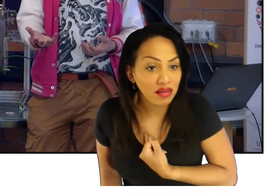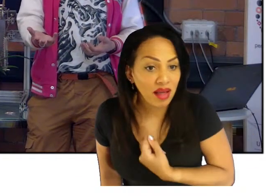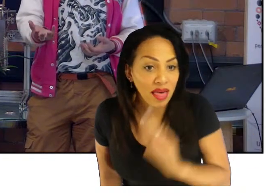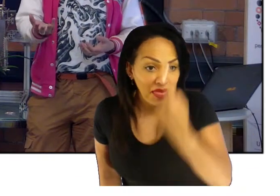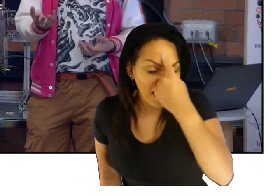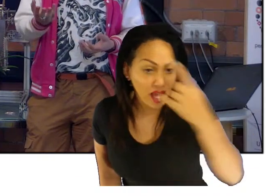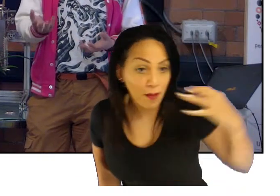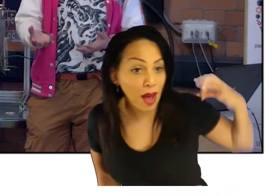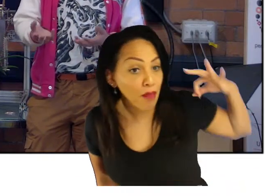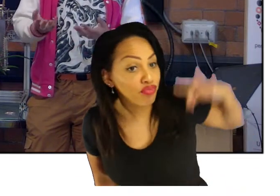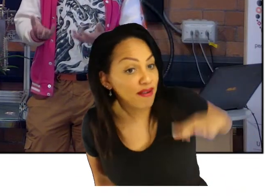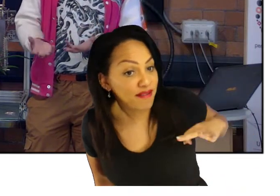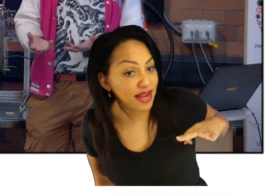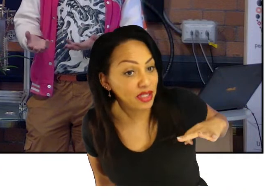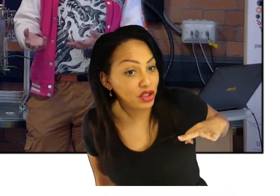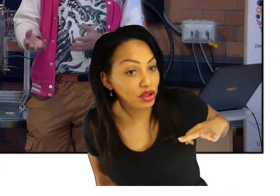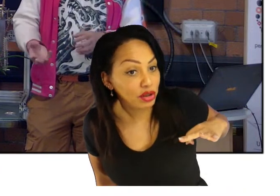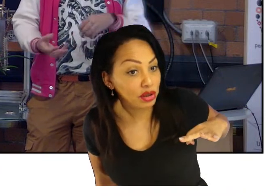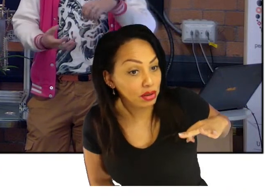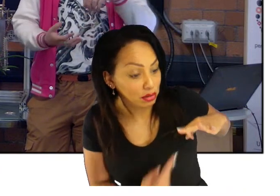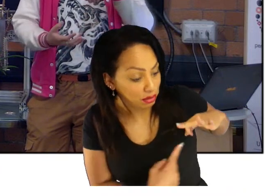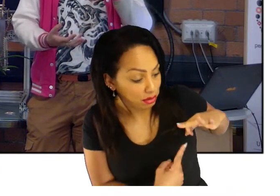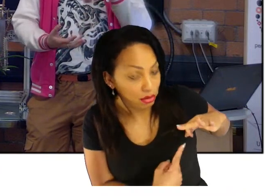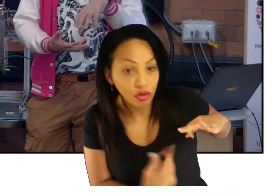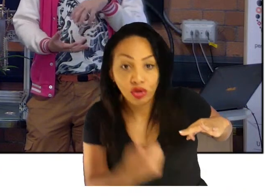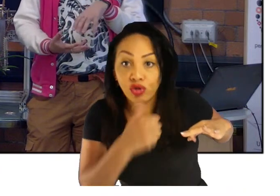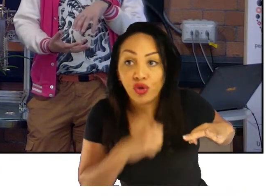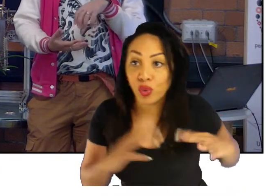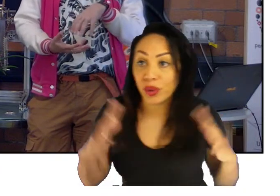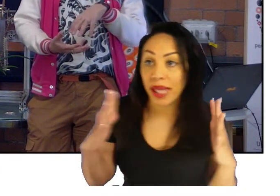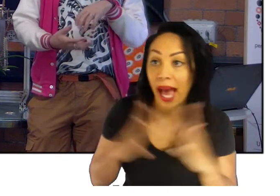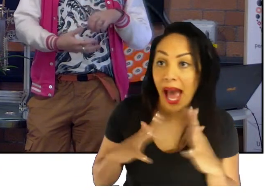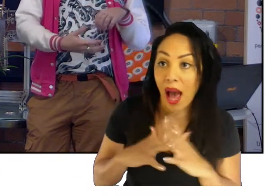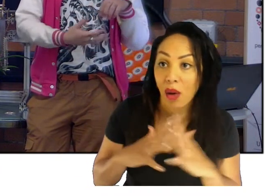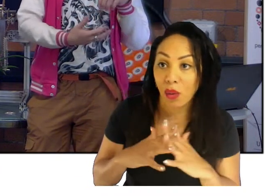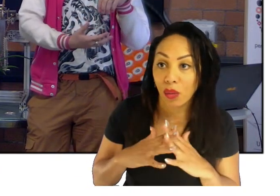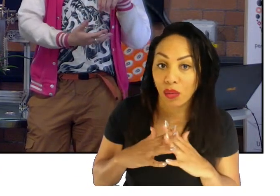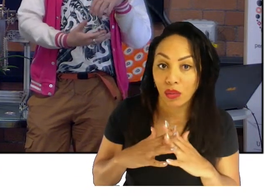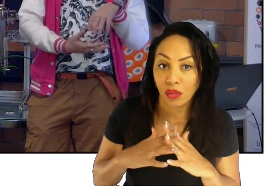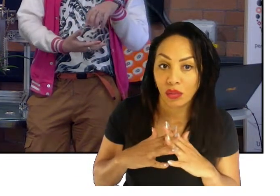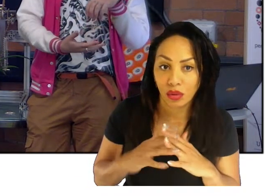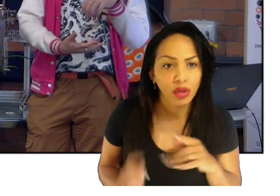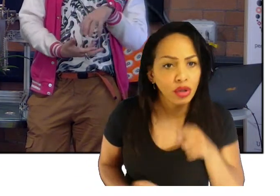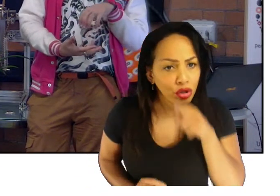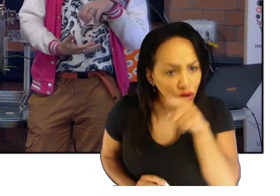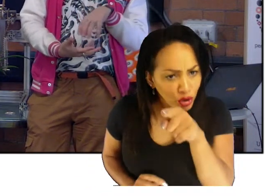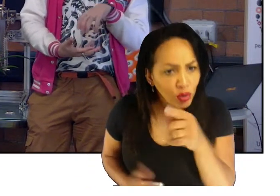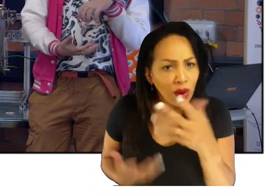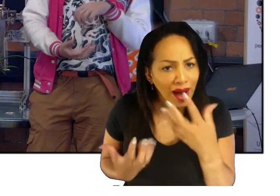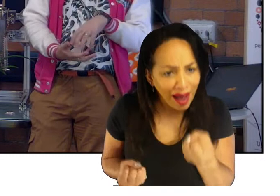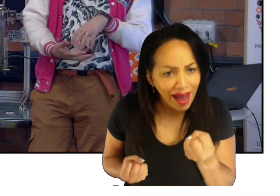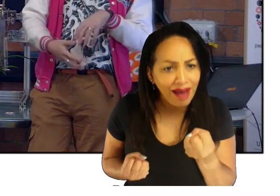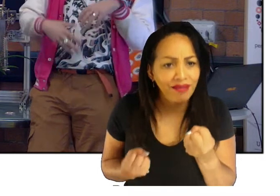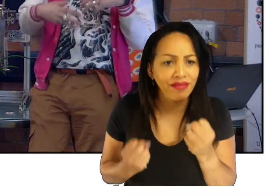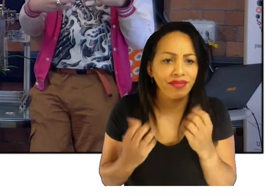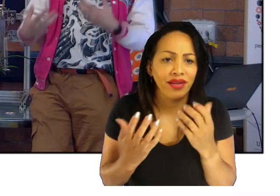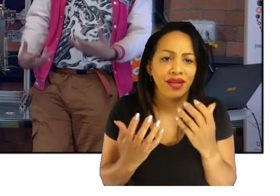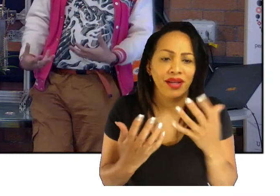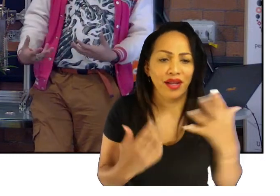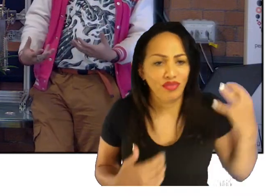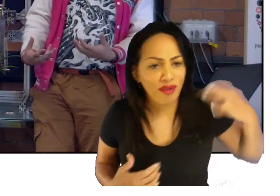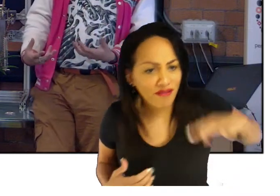make a very important point that that's not privilege you have. You've got everything that comes with your